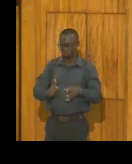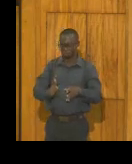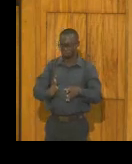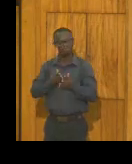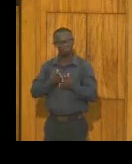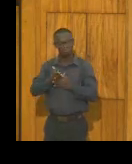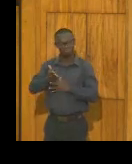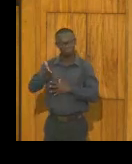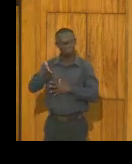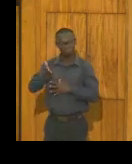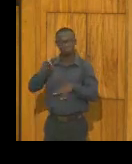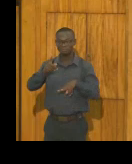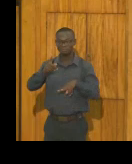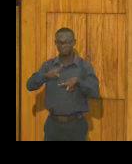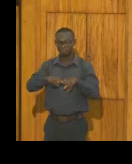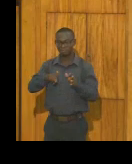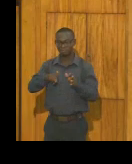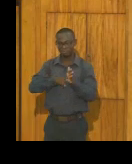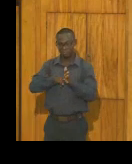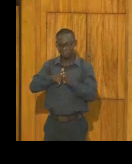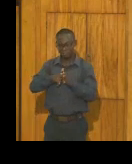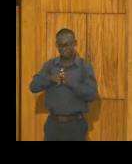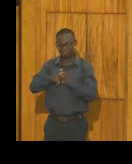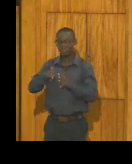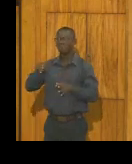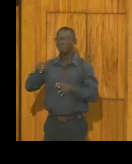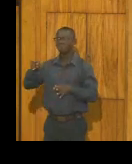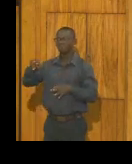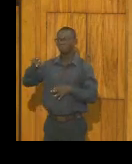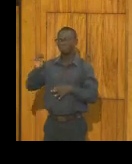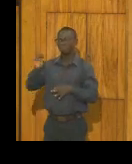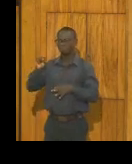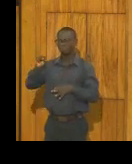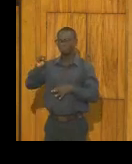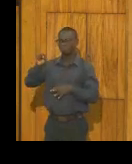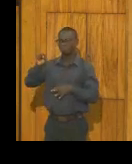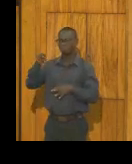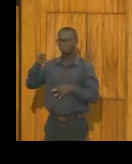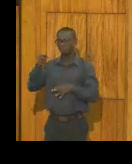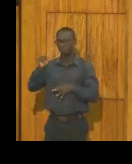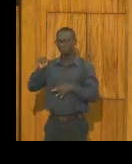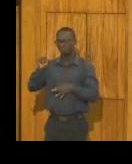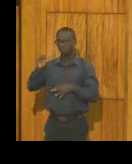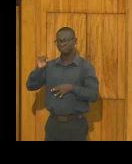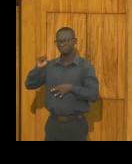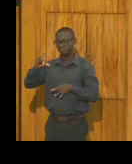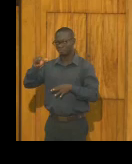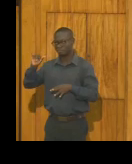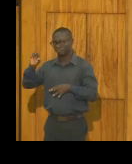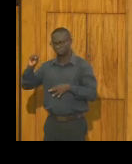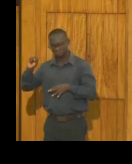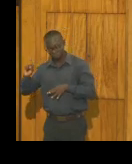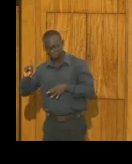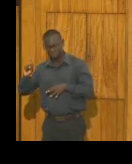HIV, TB, not HIV, syphilis, and hepatitis. I think